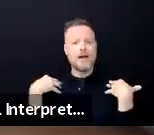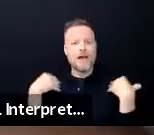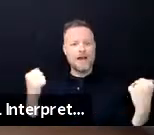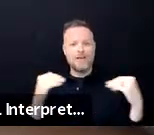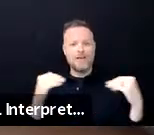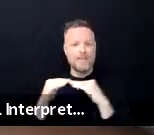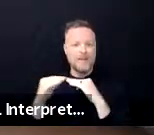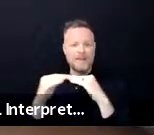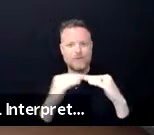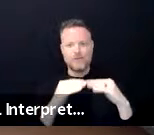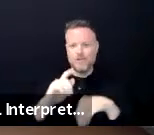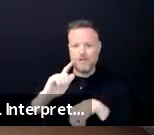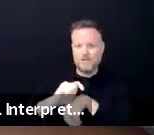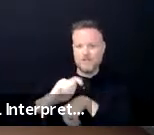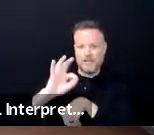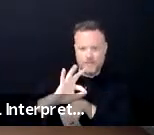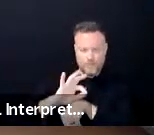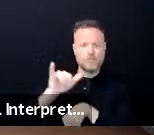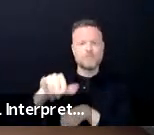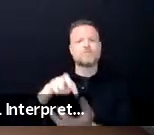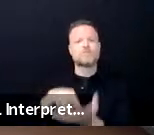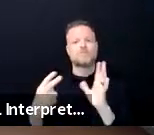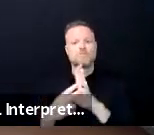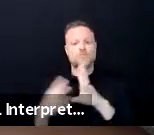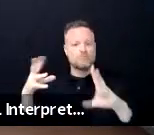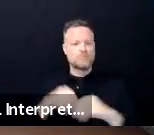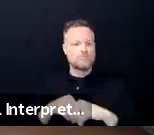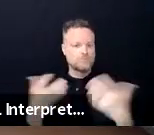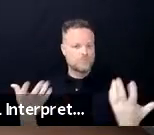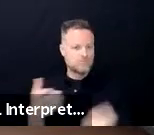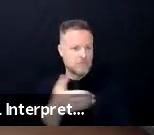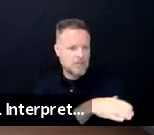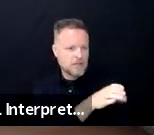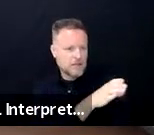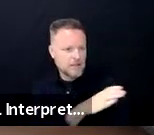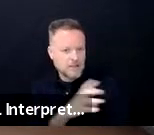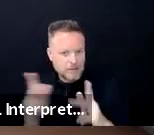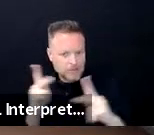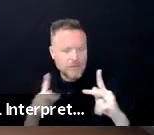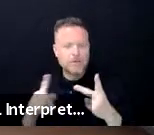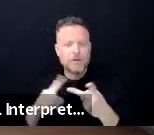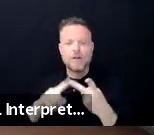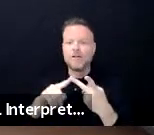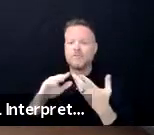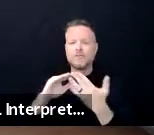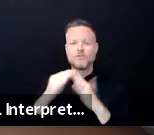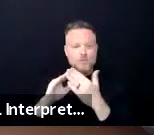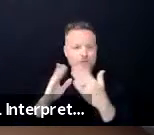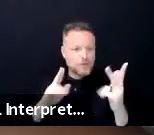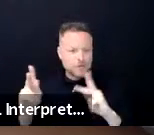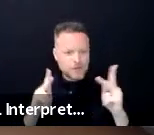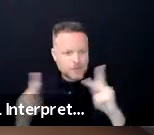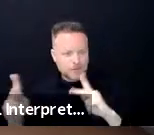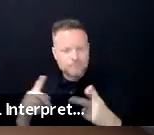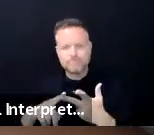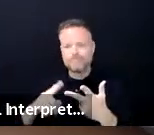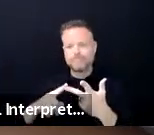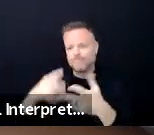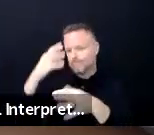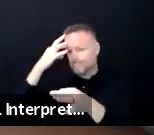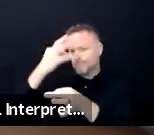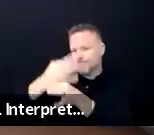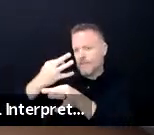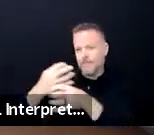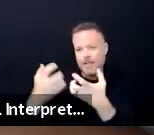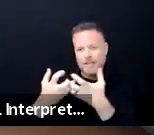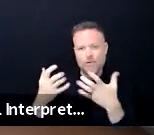includes clinical people from the community, civic individuals, and faith partners.